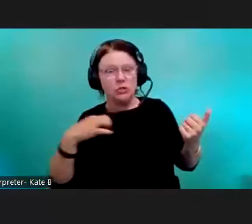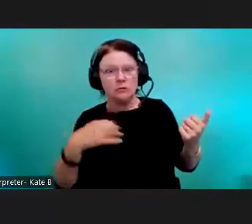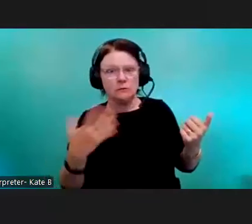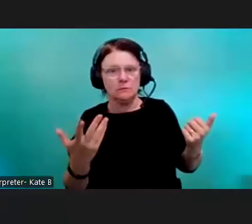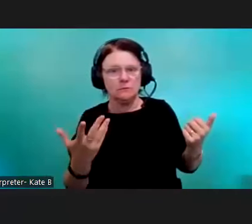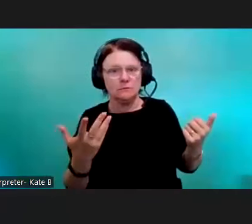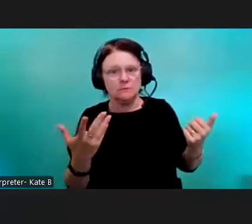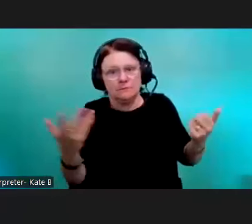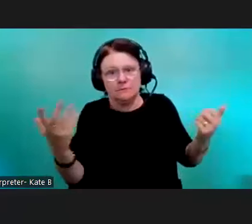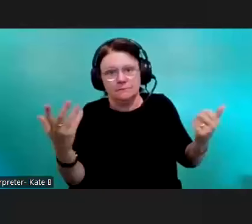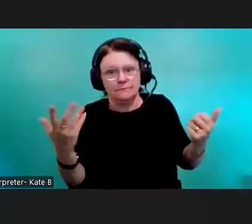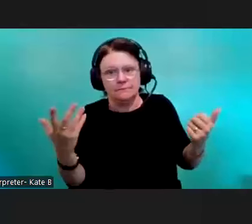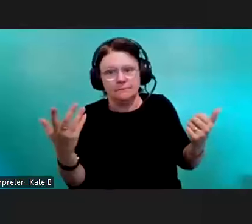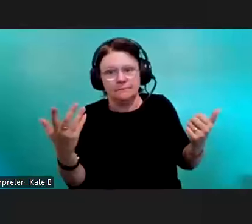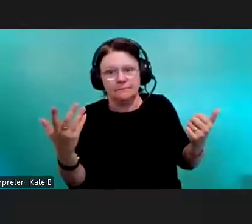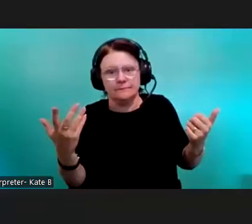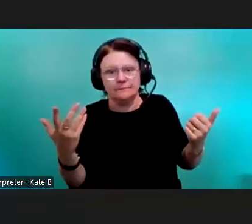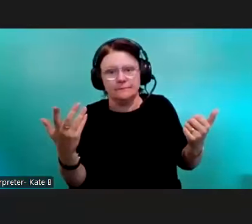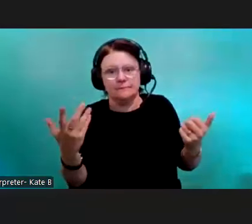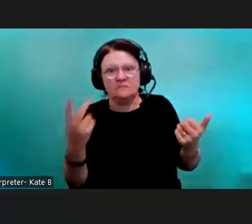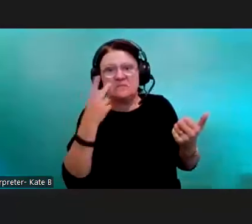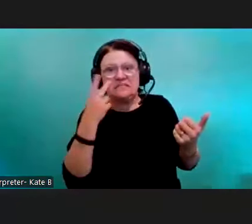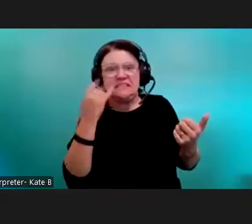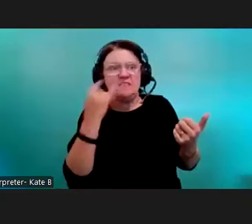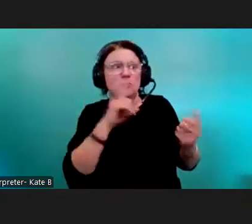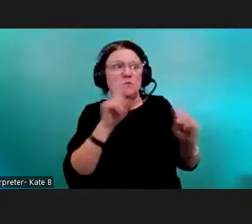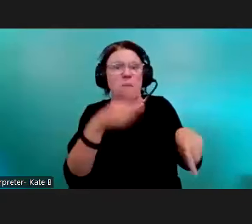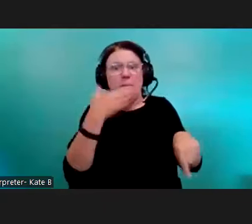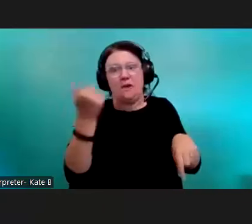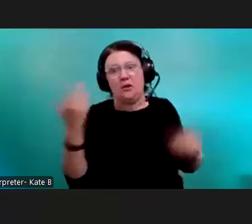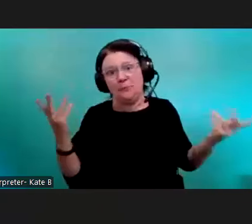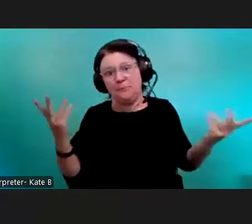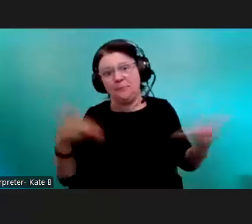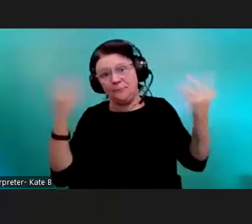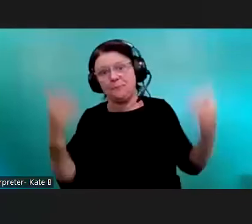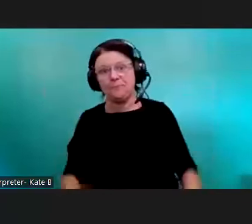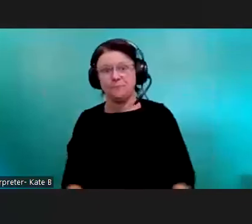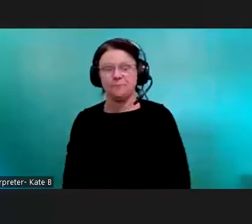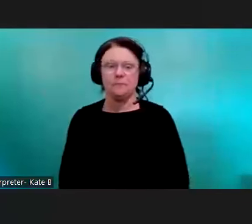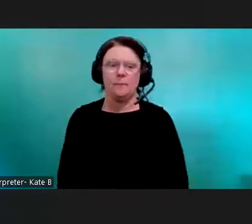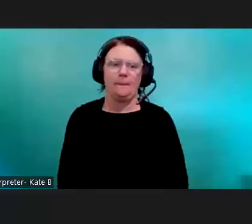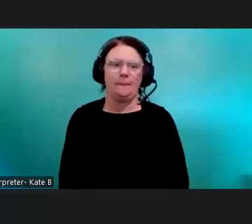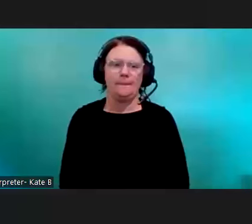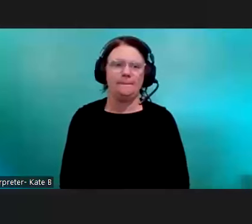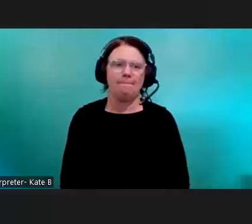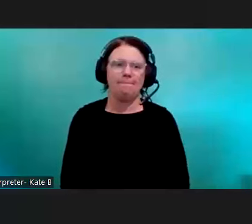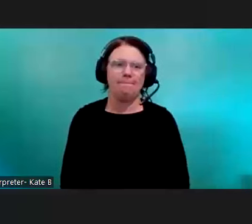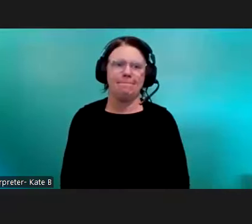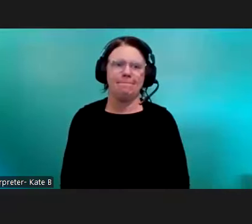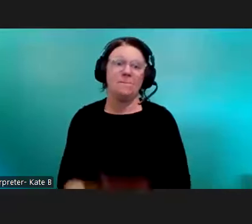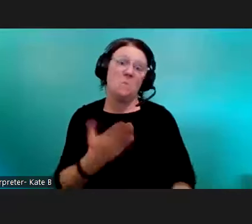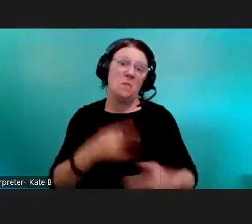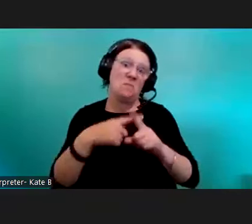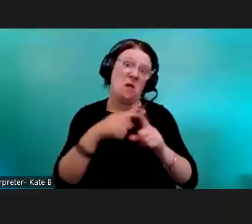that she's not happy with the response she's gotten so far. Mm-hmm. And might make a